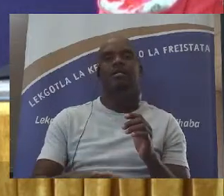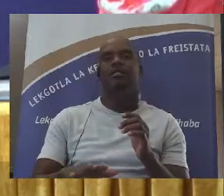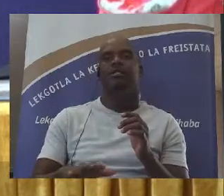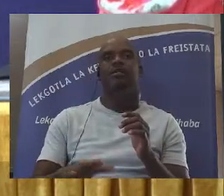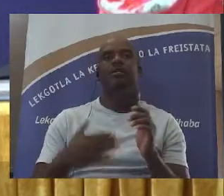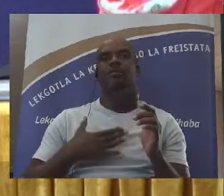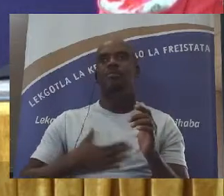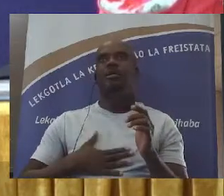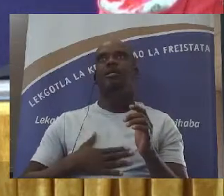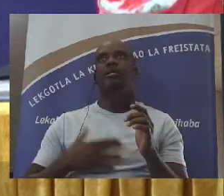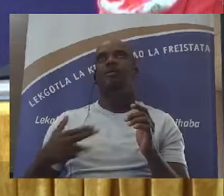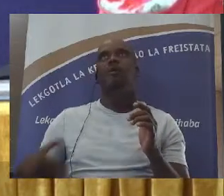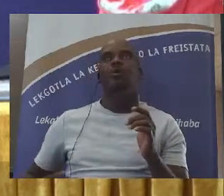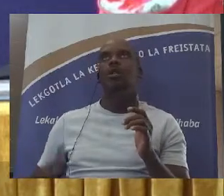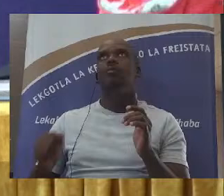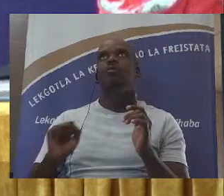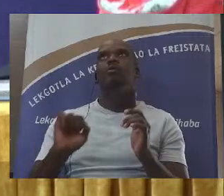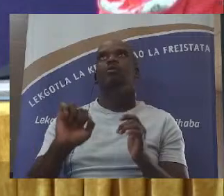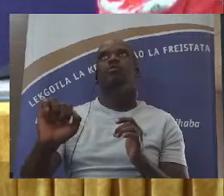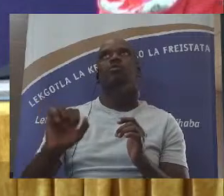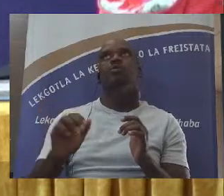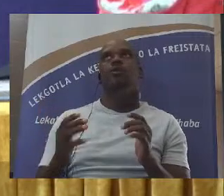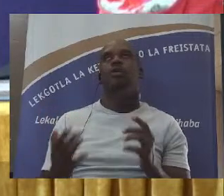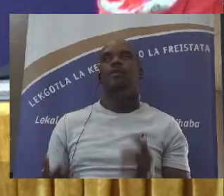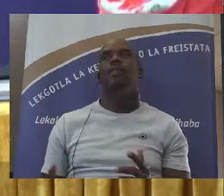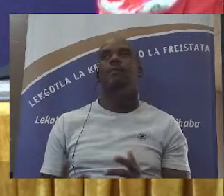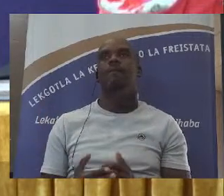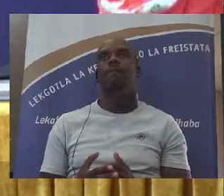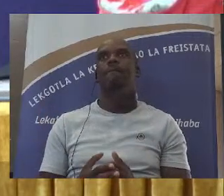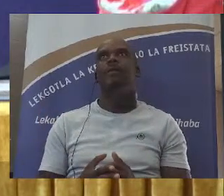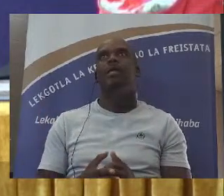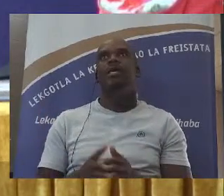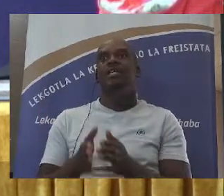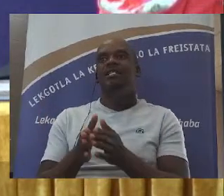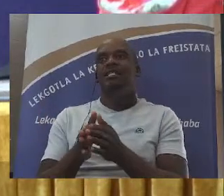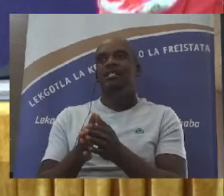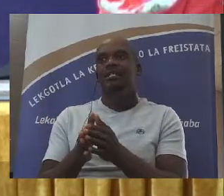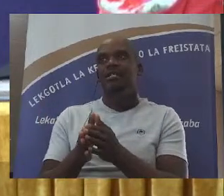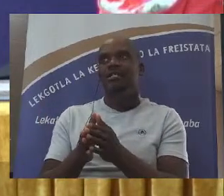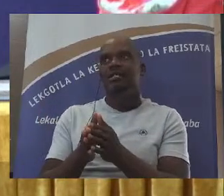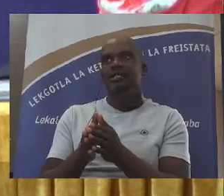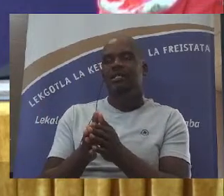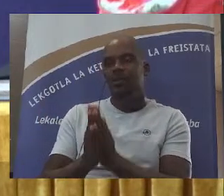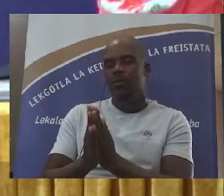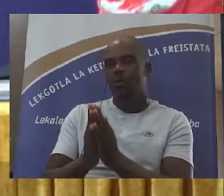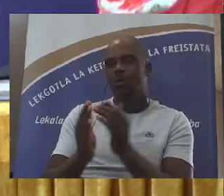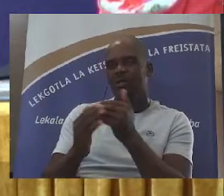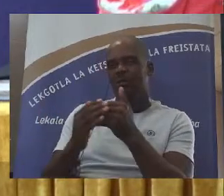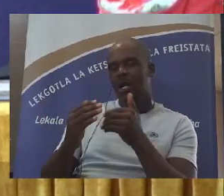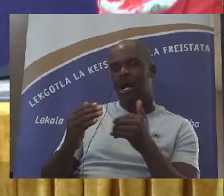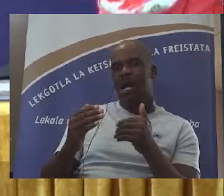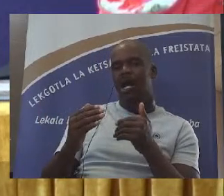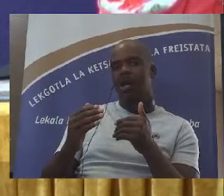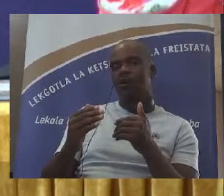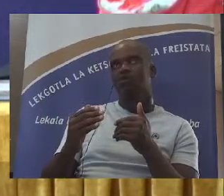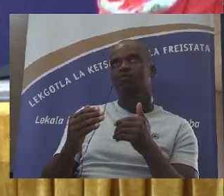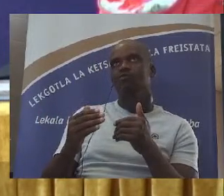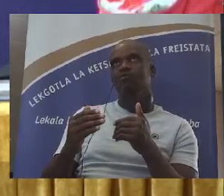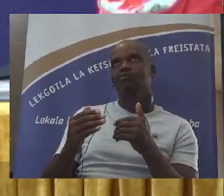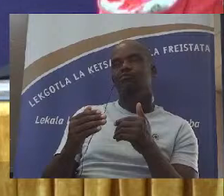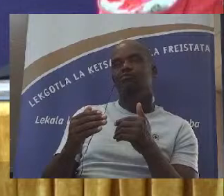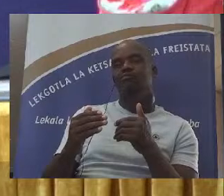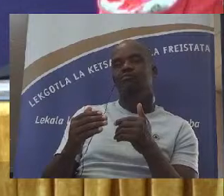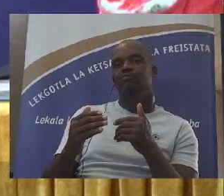Pending applications, exploration rights, permission to remove and dispose, reconnaissance permit, and